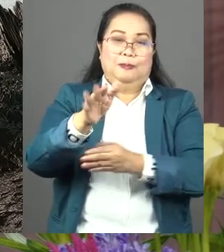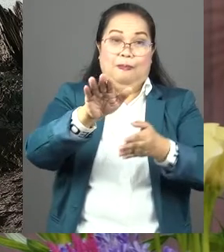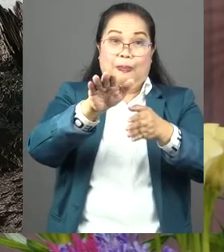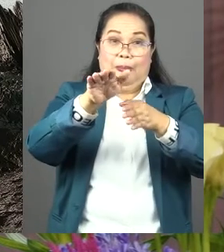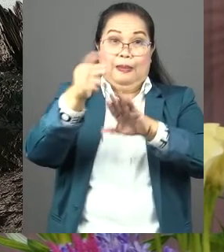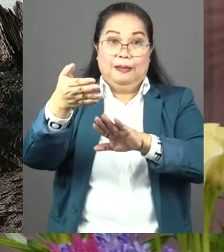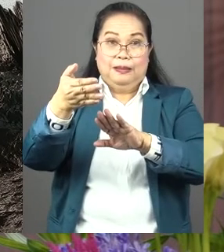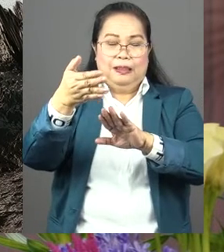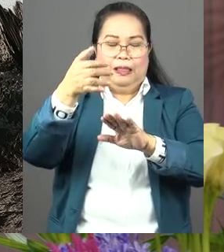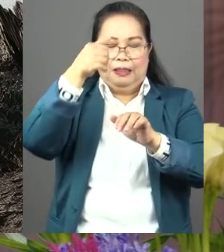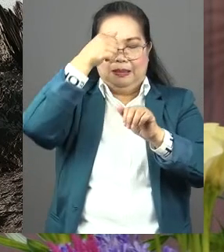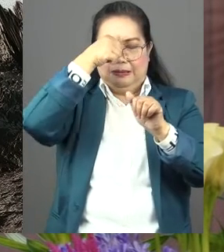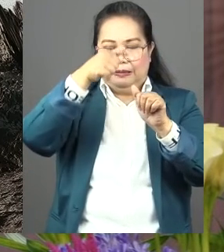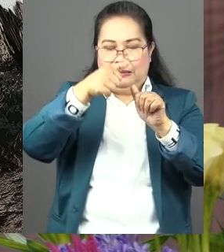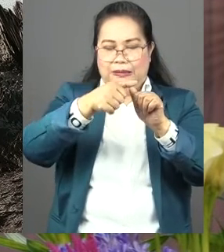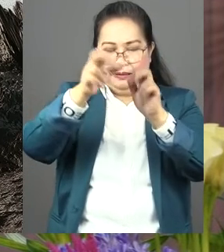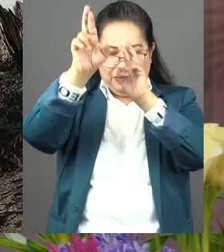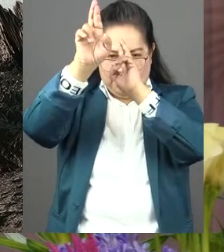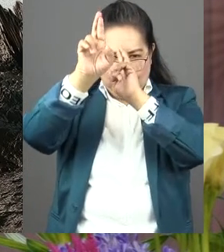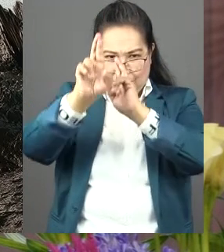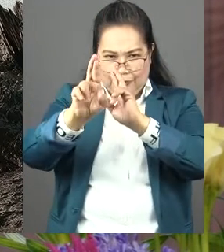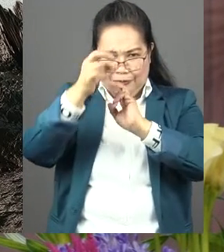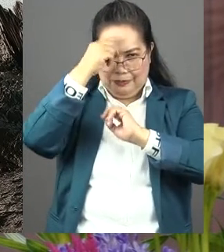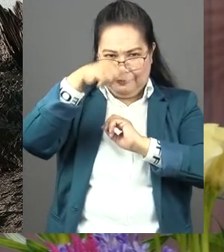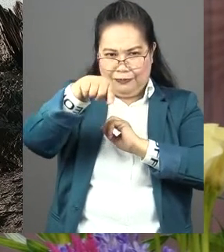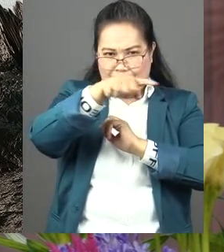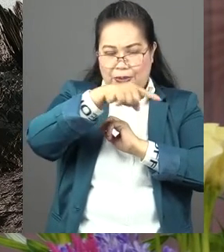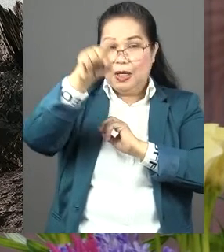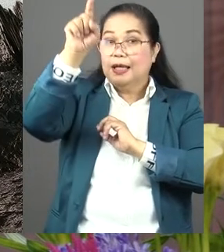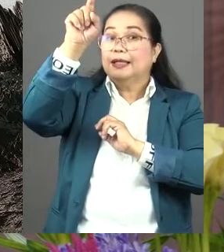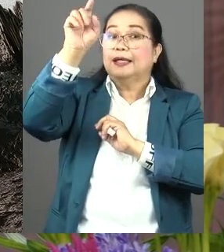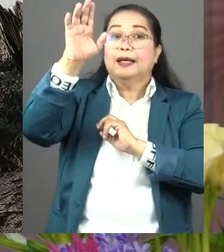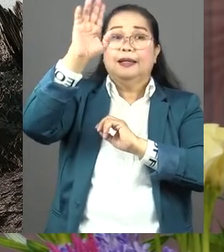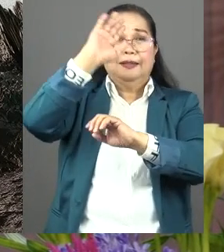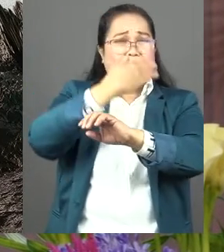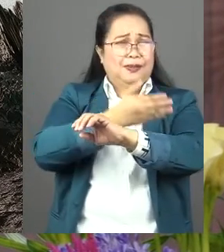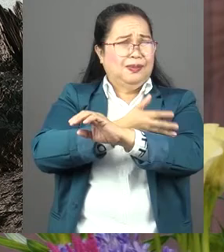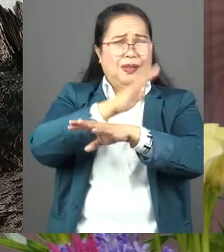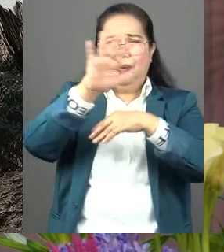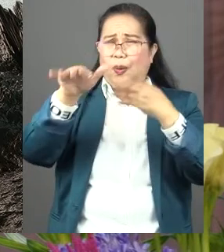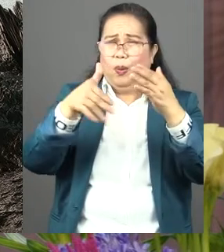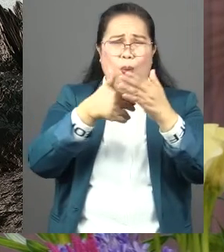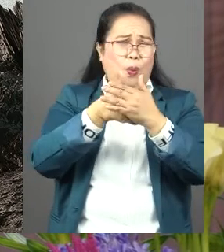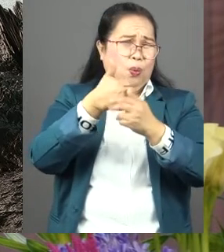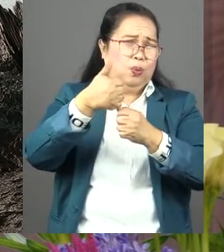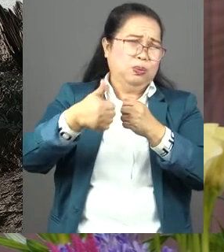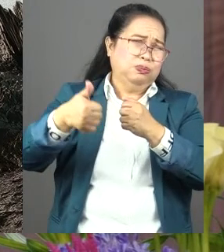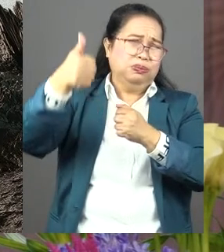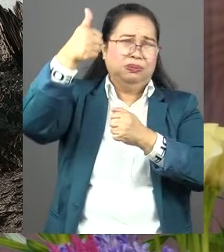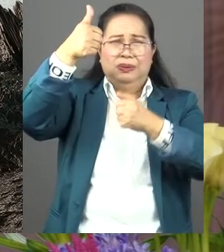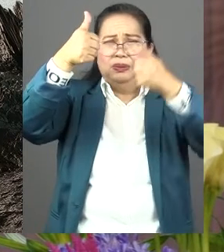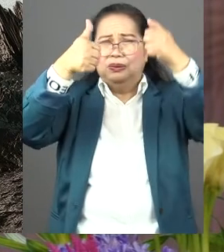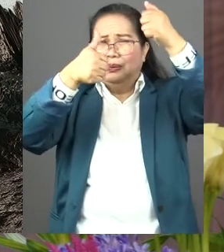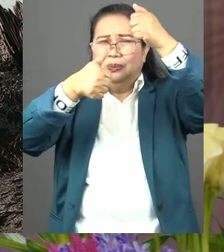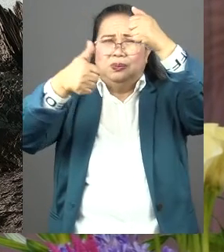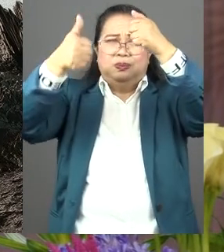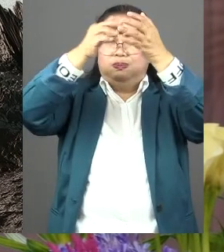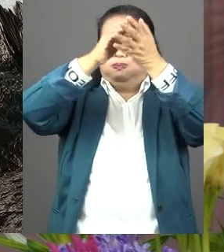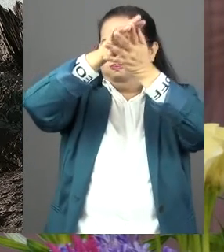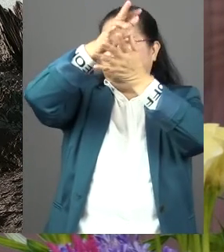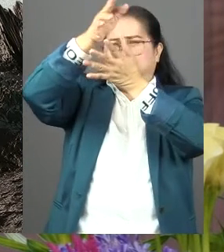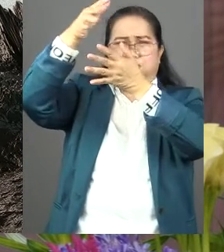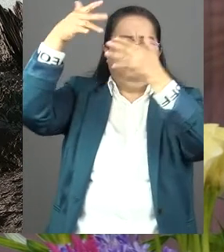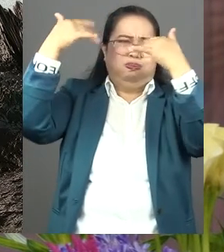reflect on this, it develops reverence for us that God the Son, in all his supremacy and sovereignty and glory